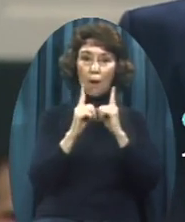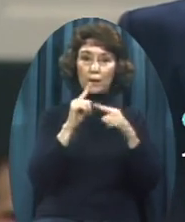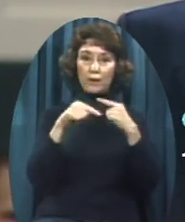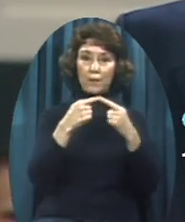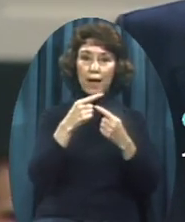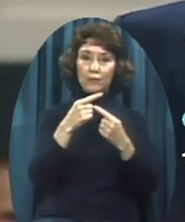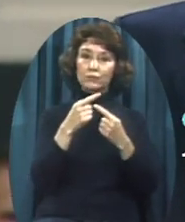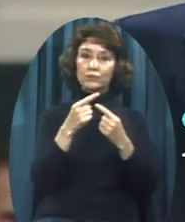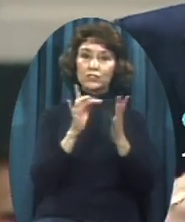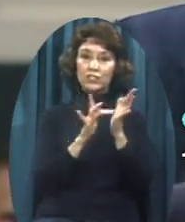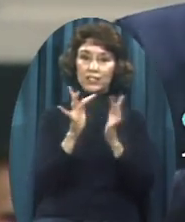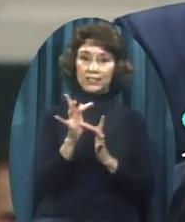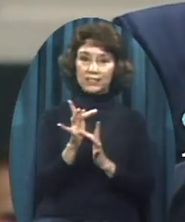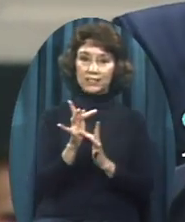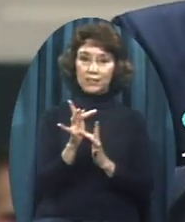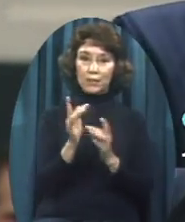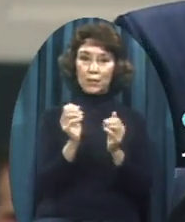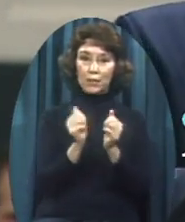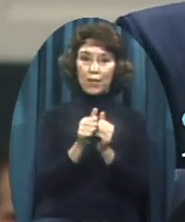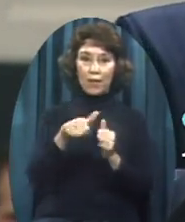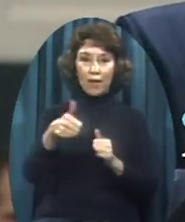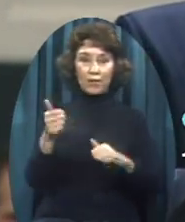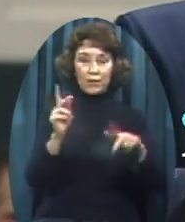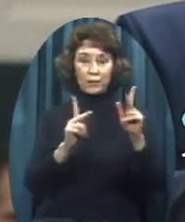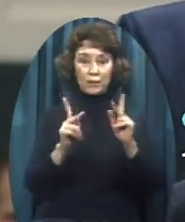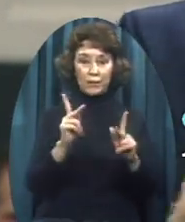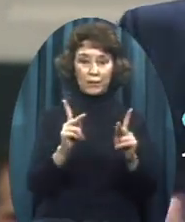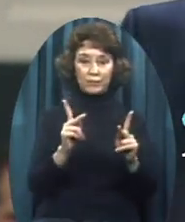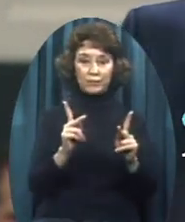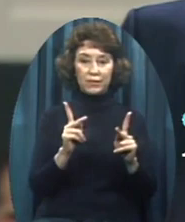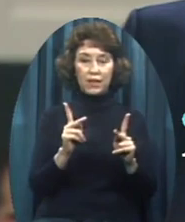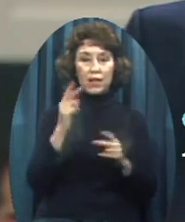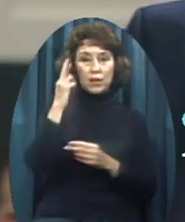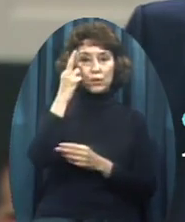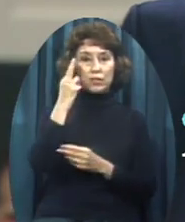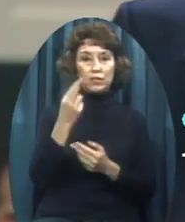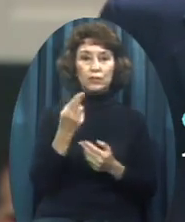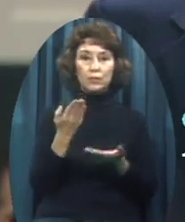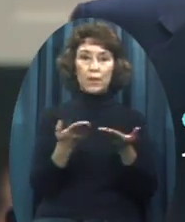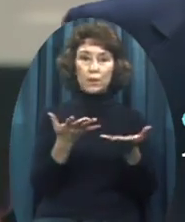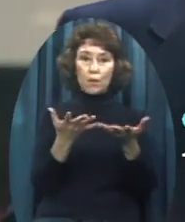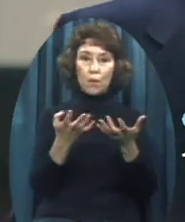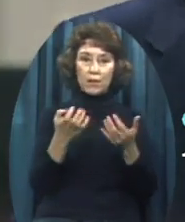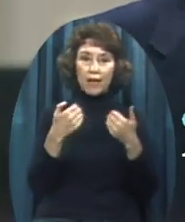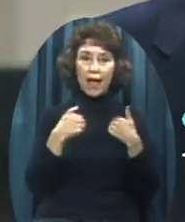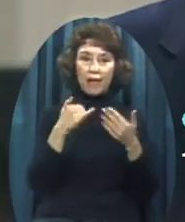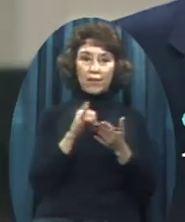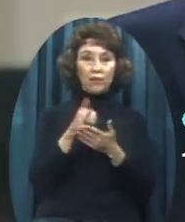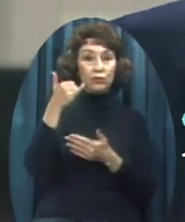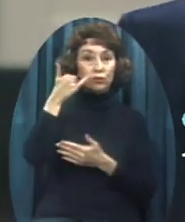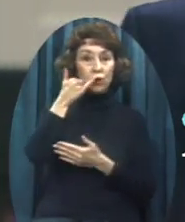Regardless for the reason you might like to have this little Bible, just dial the toll-free number,